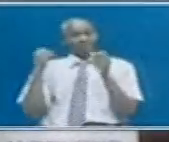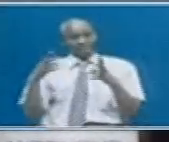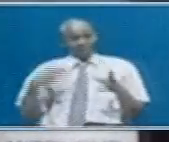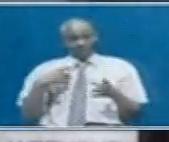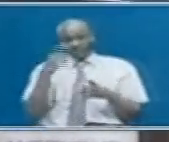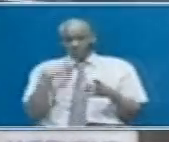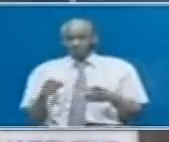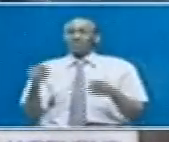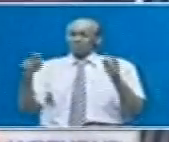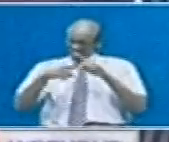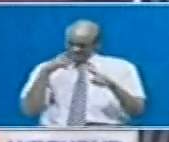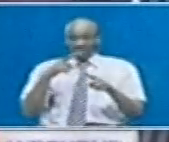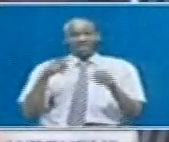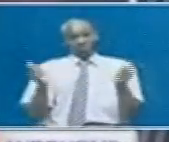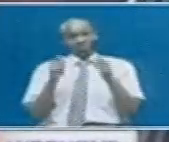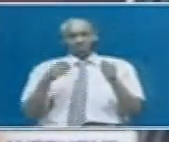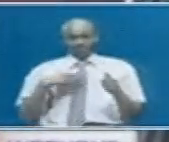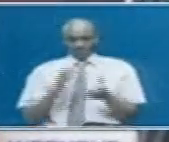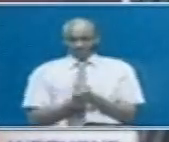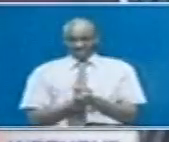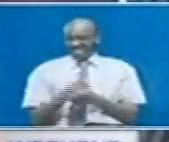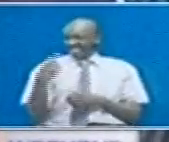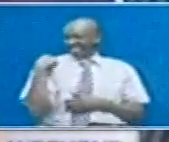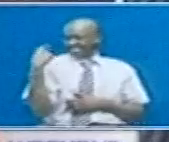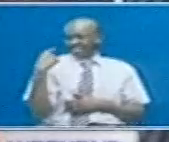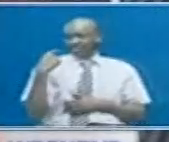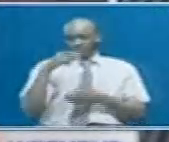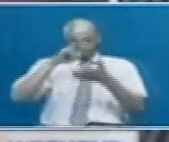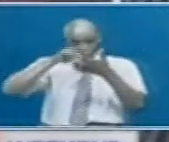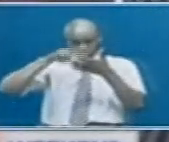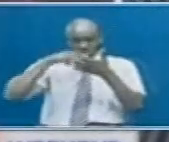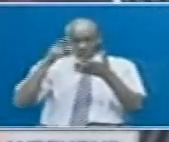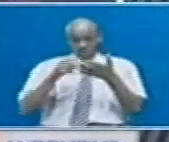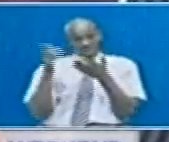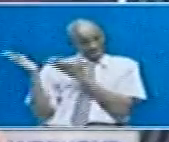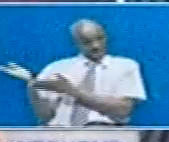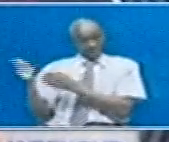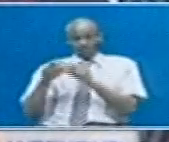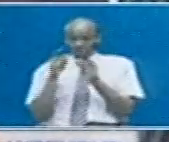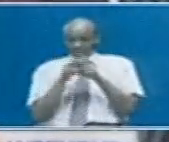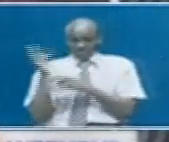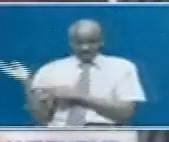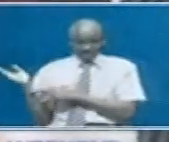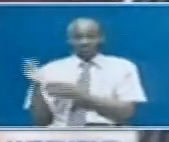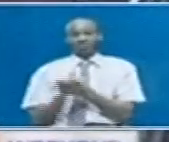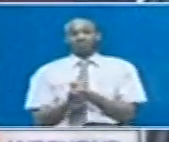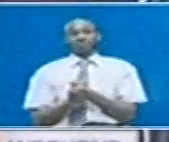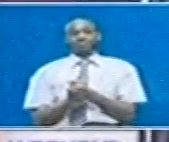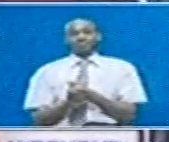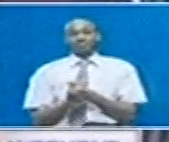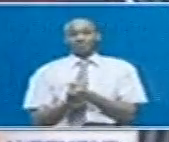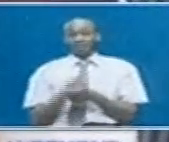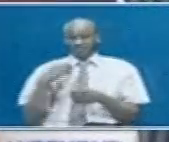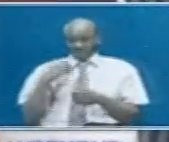of flushing out witches. While recent studies and books like From Monopoly to Oligopoly of Violence